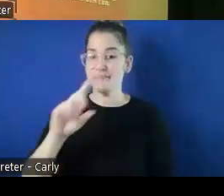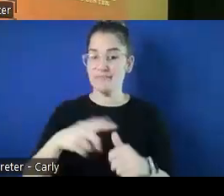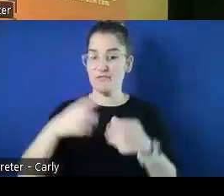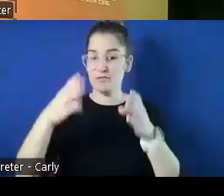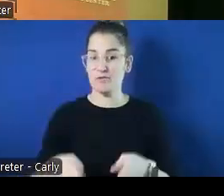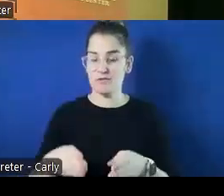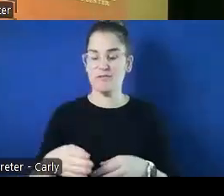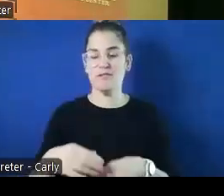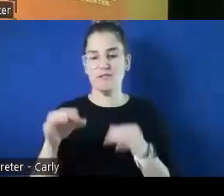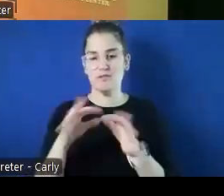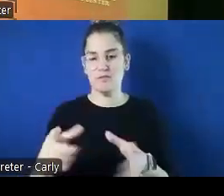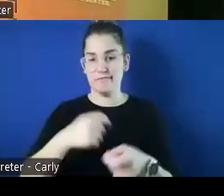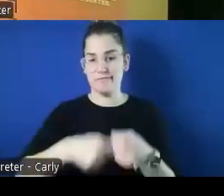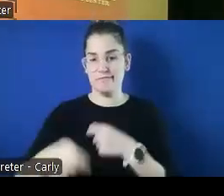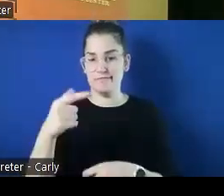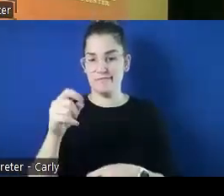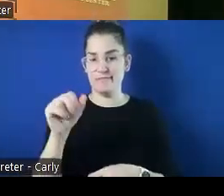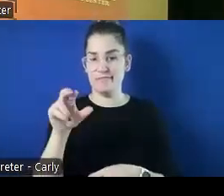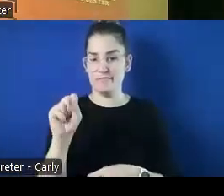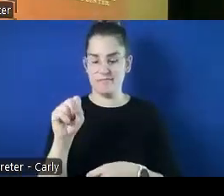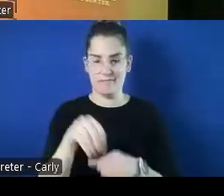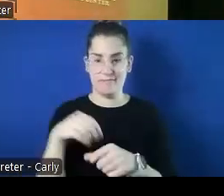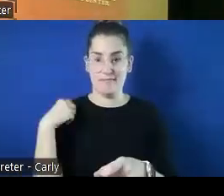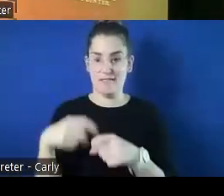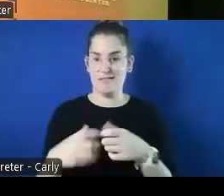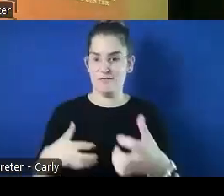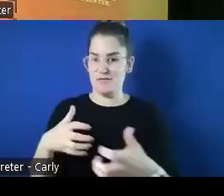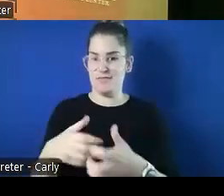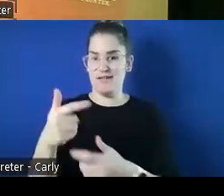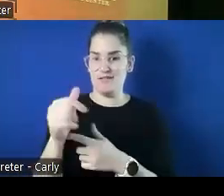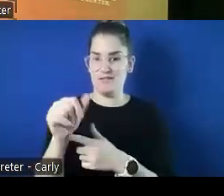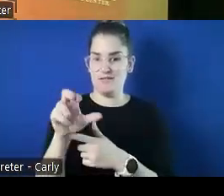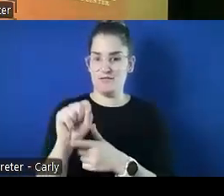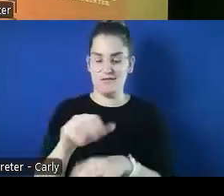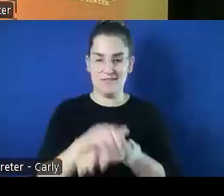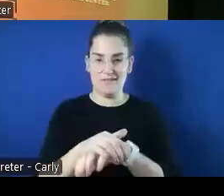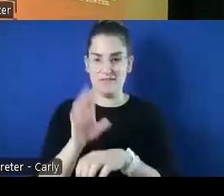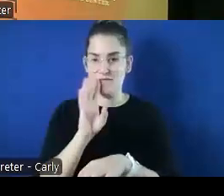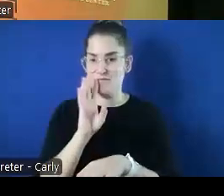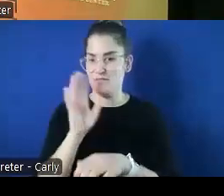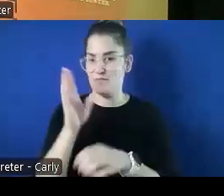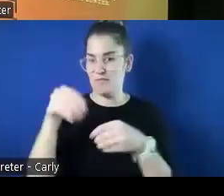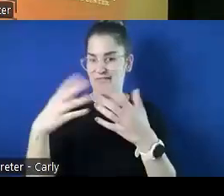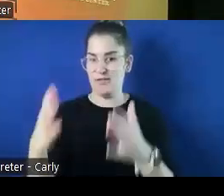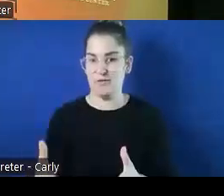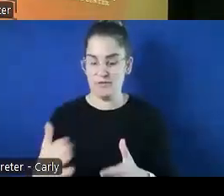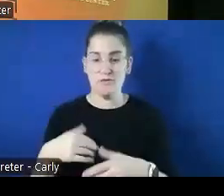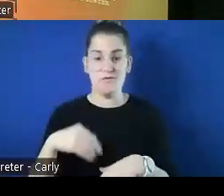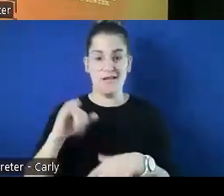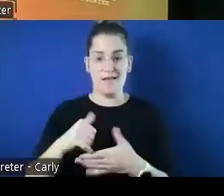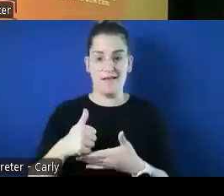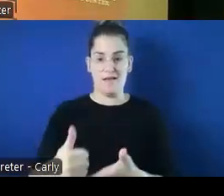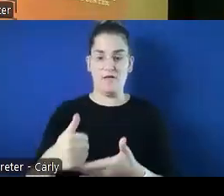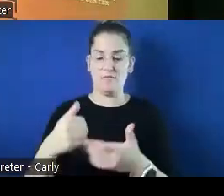person, interpreters change the gender of adjectives in Spanish to match the gender of the English-speaking provider. In doing so, they help patients